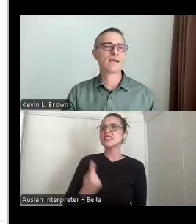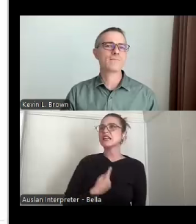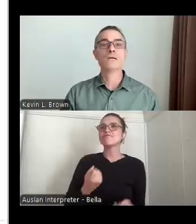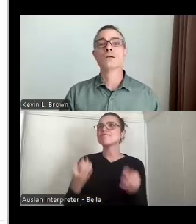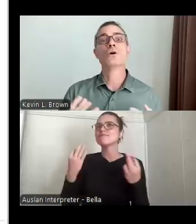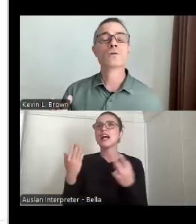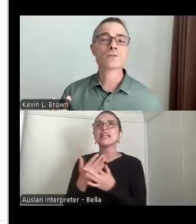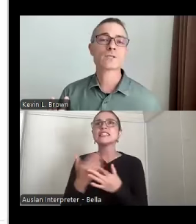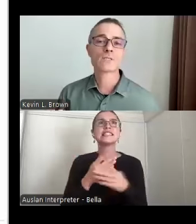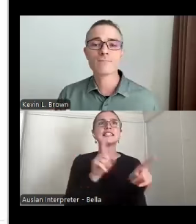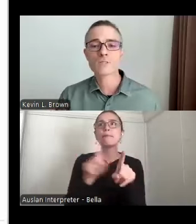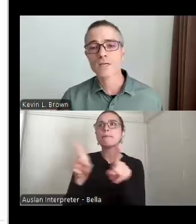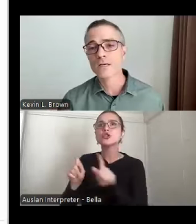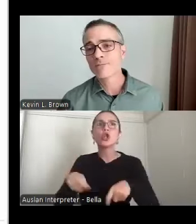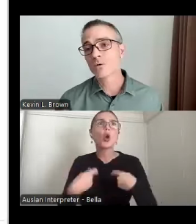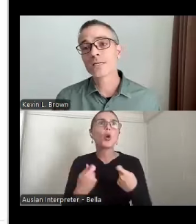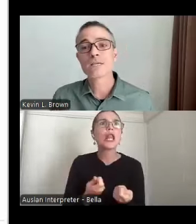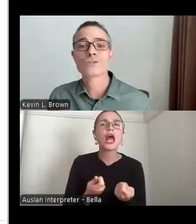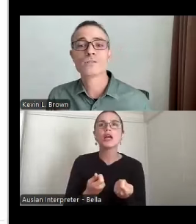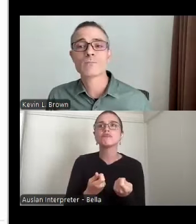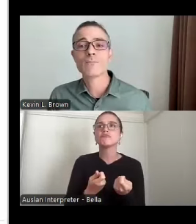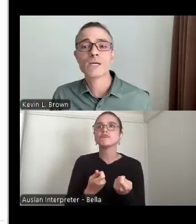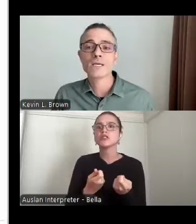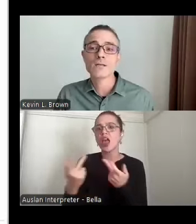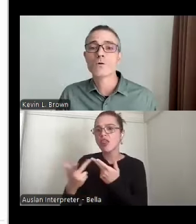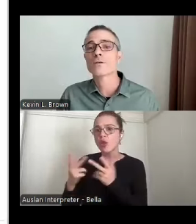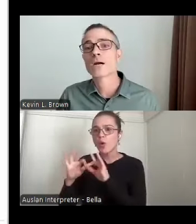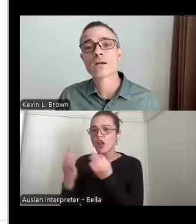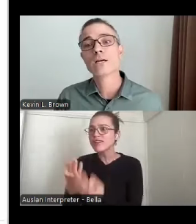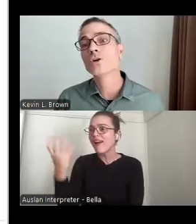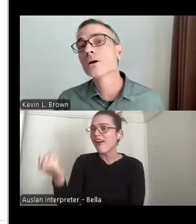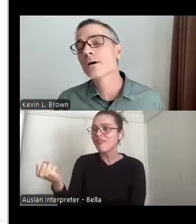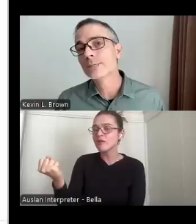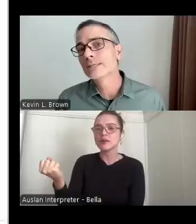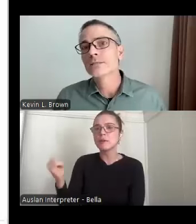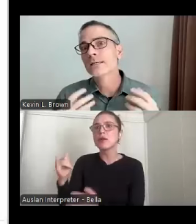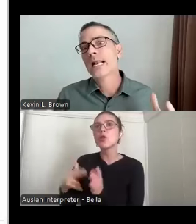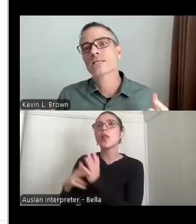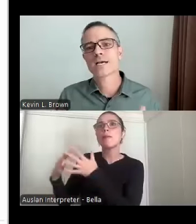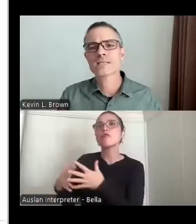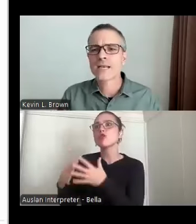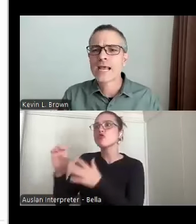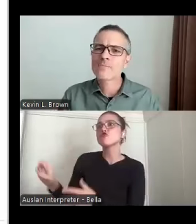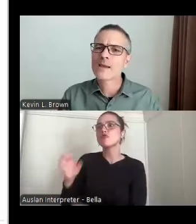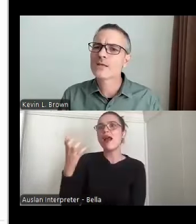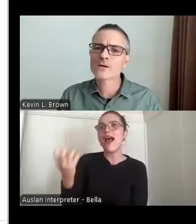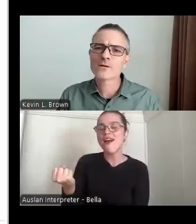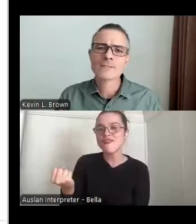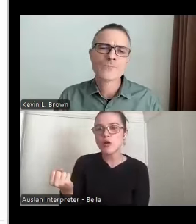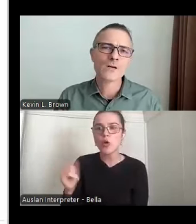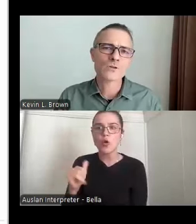to the same donors sometimes that organizations maybe in North America and Europe can access. And hey,